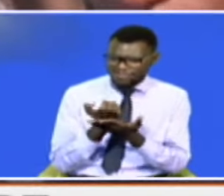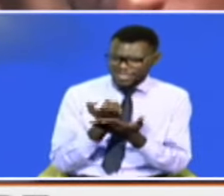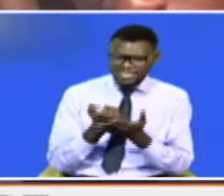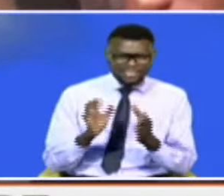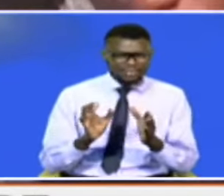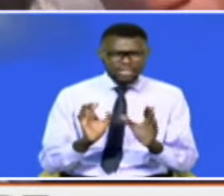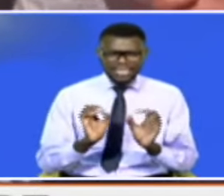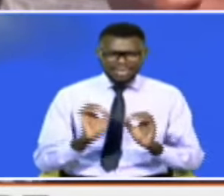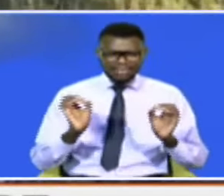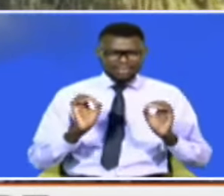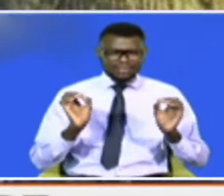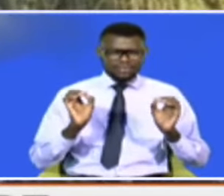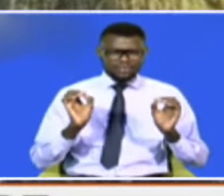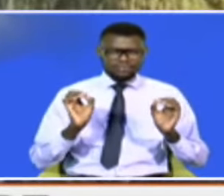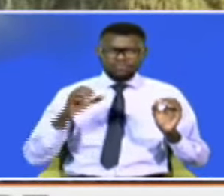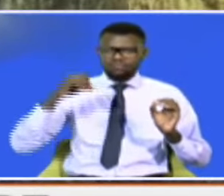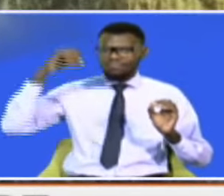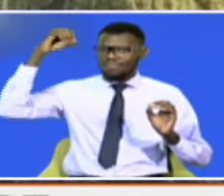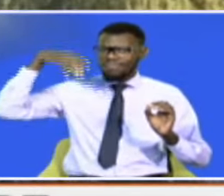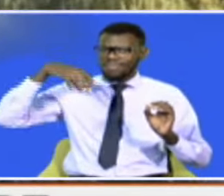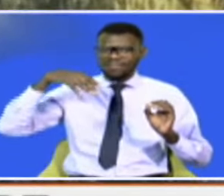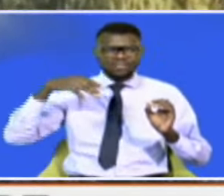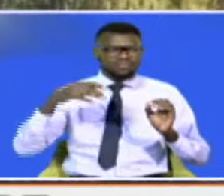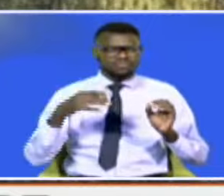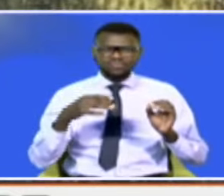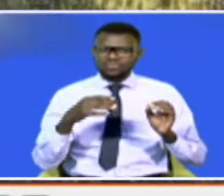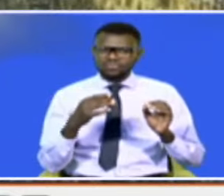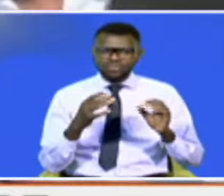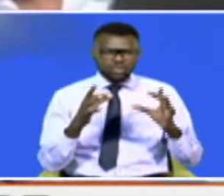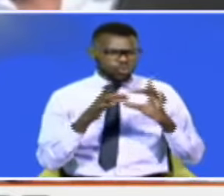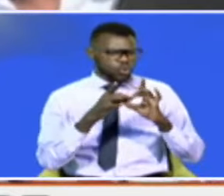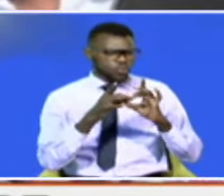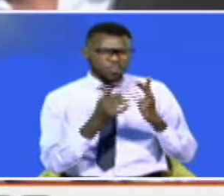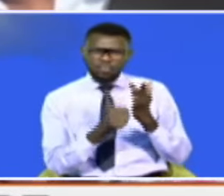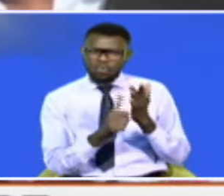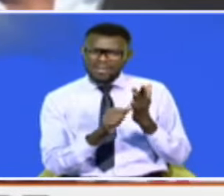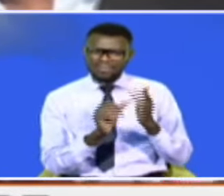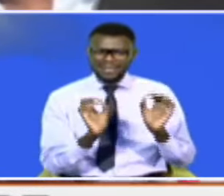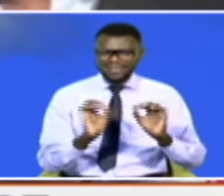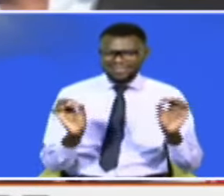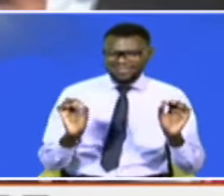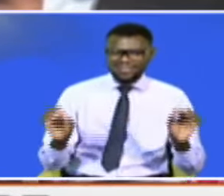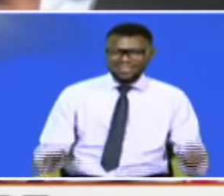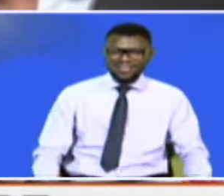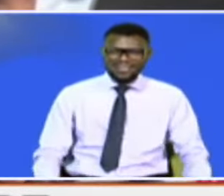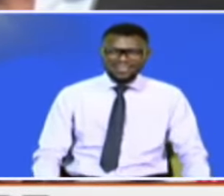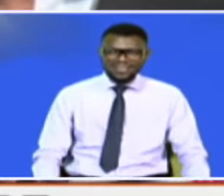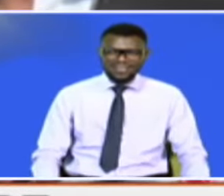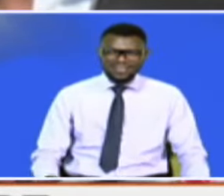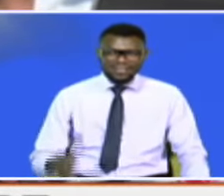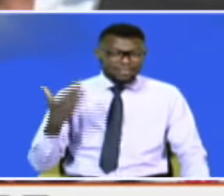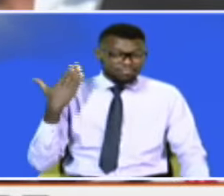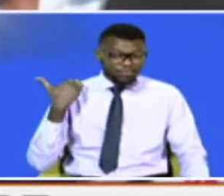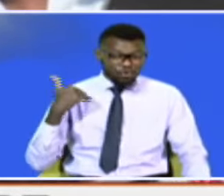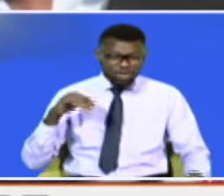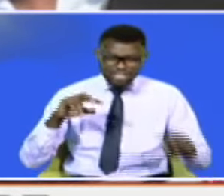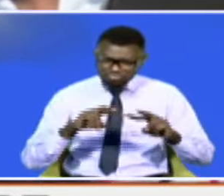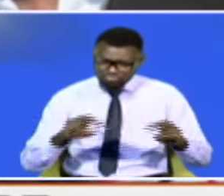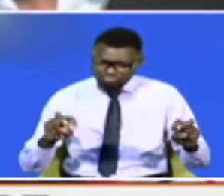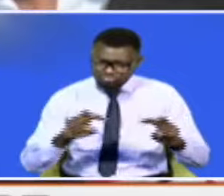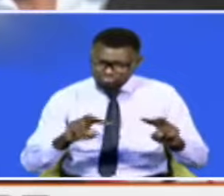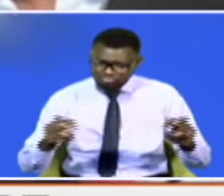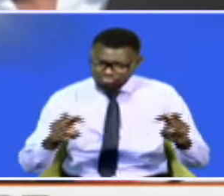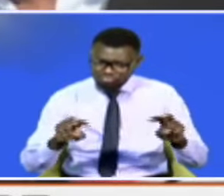the fire to the school's electrical connection. Based on the findings of the preliminary analysis of our